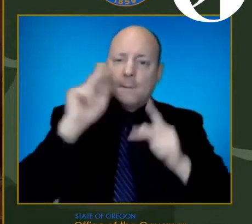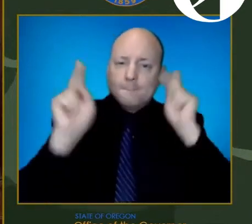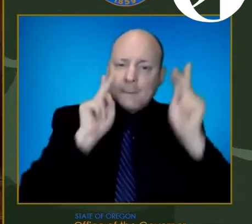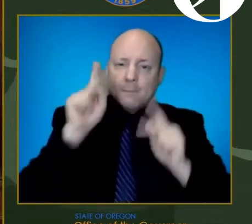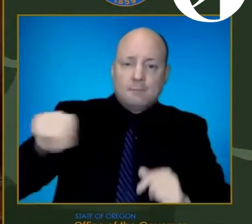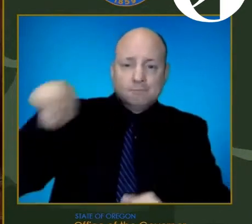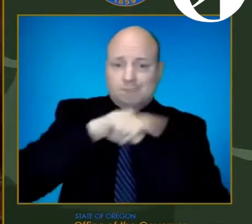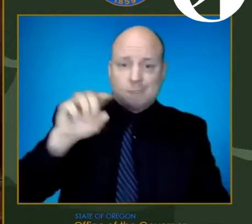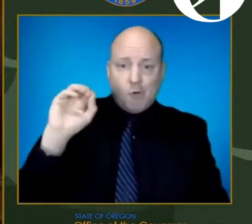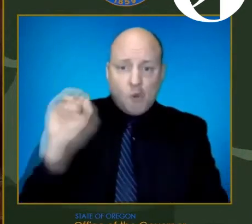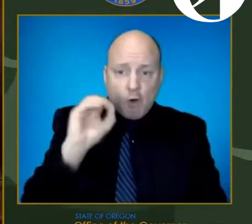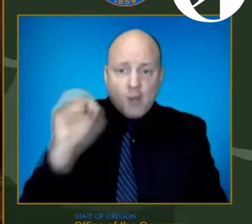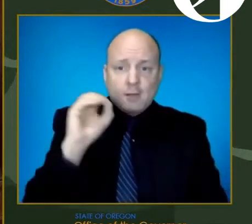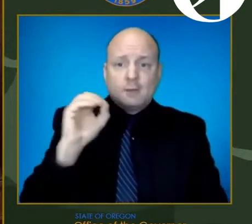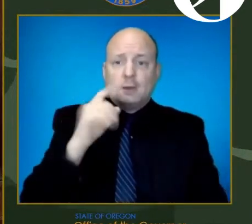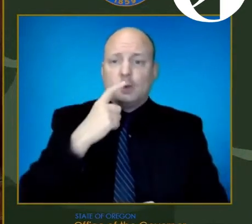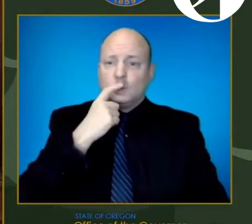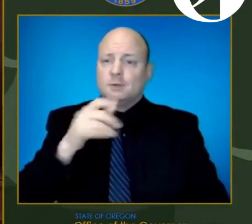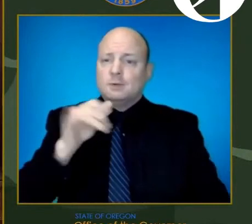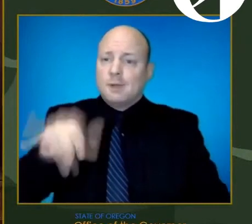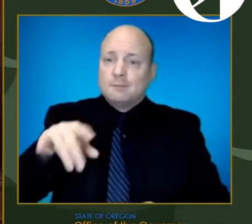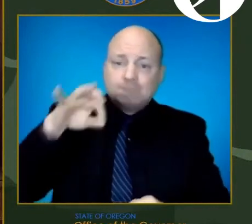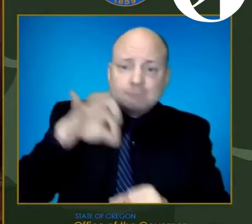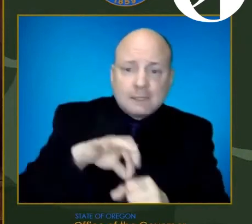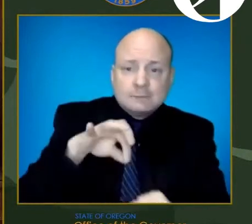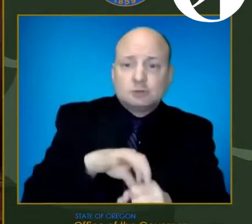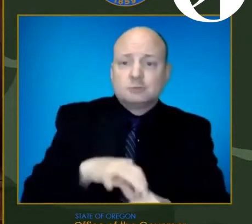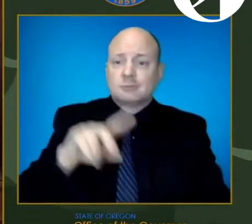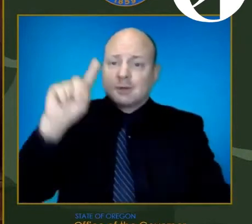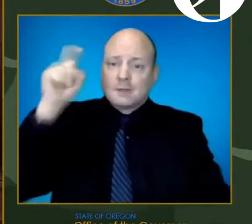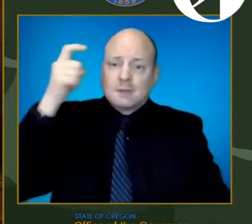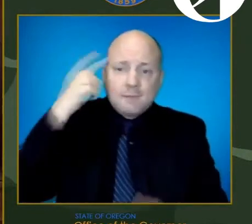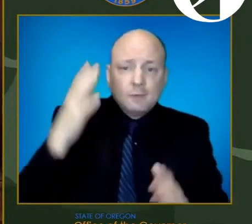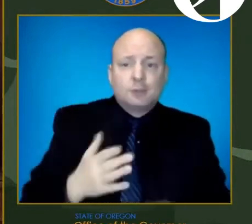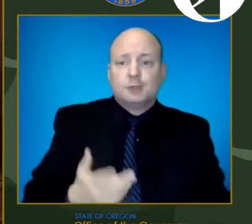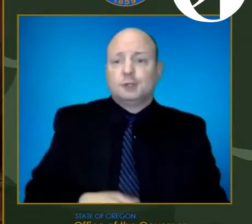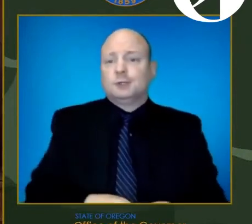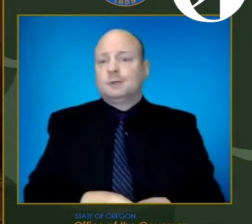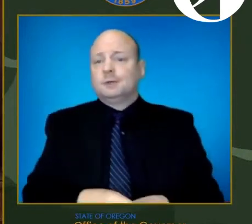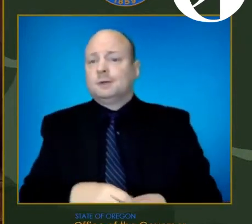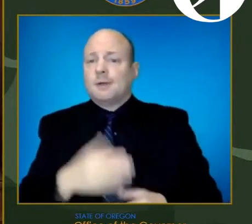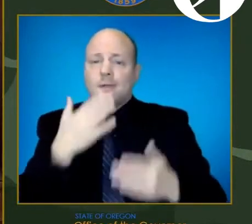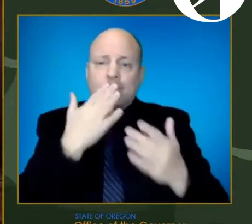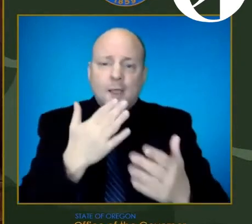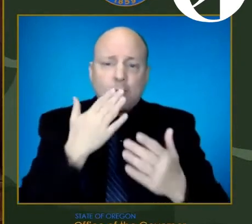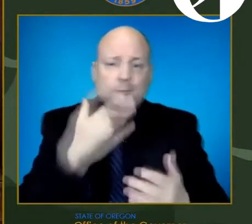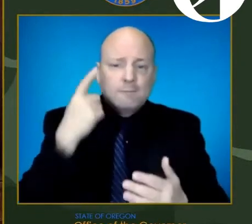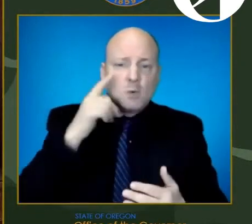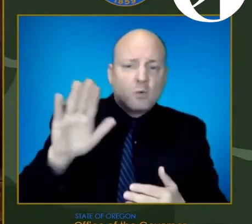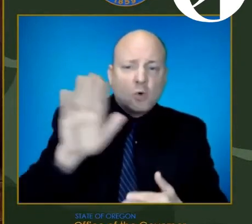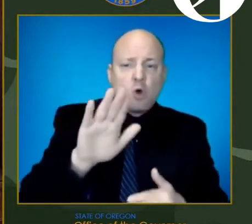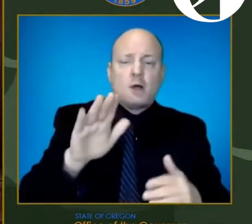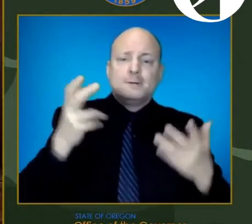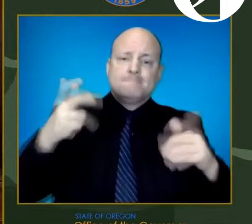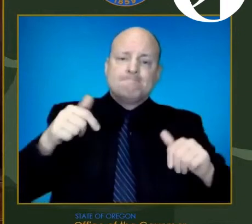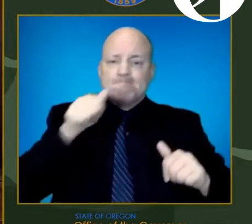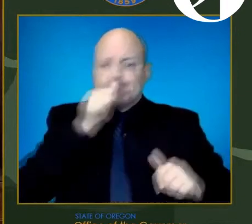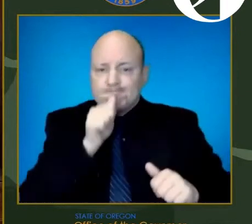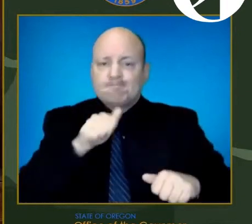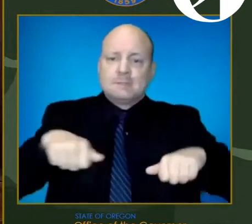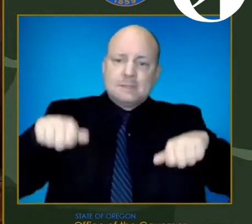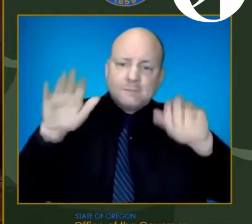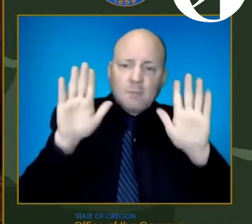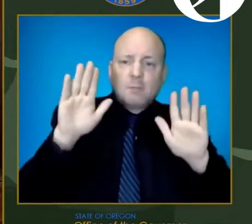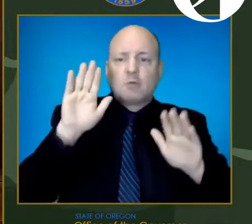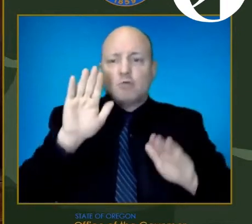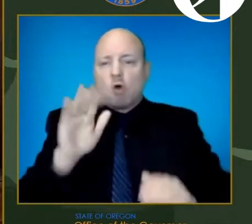who sacrificed to put us in this position. Thank you for the sacrifices you've made and for the love that you've shown